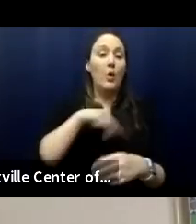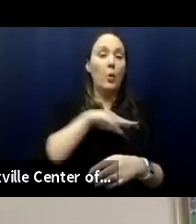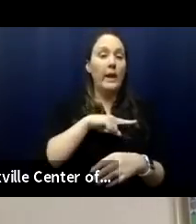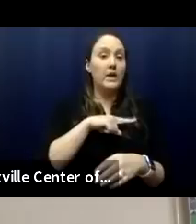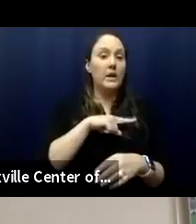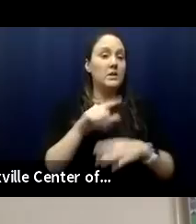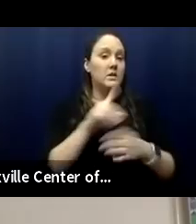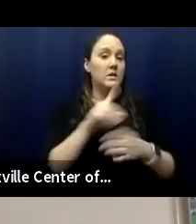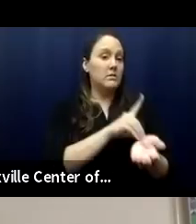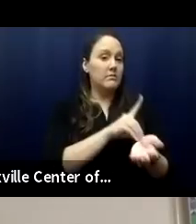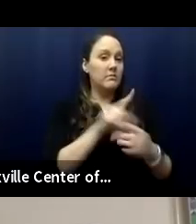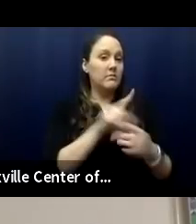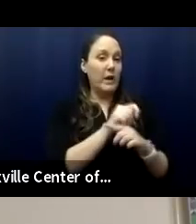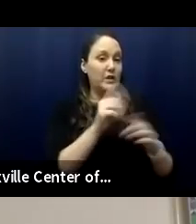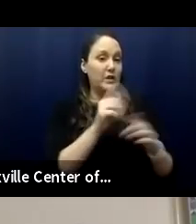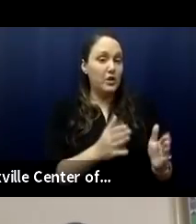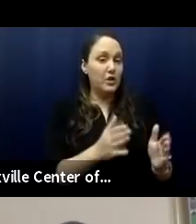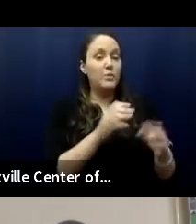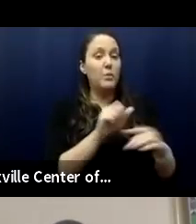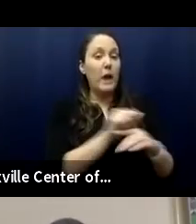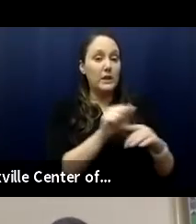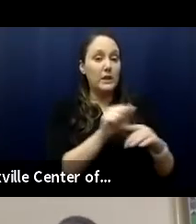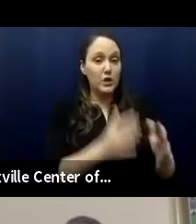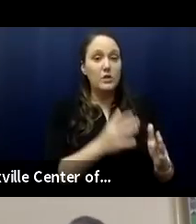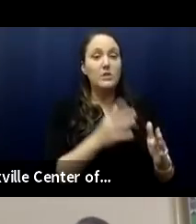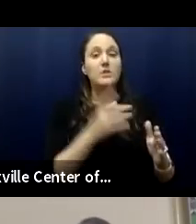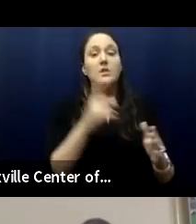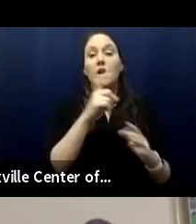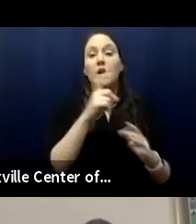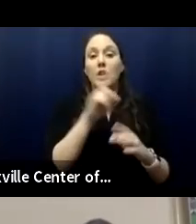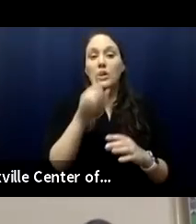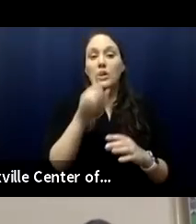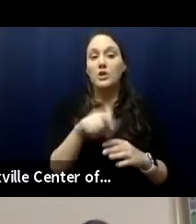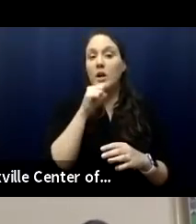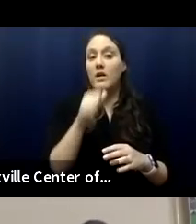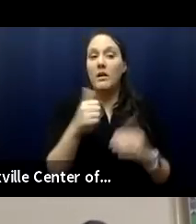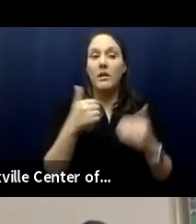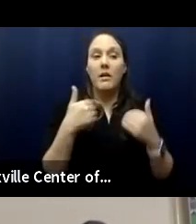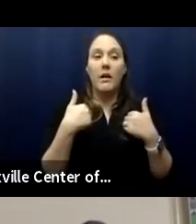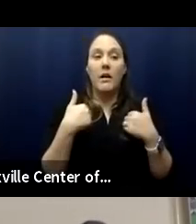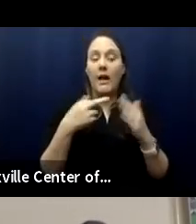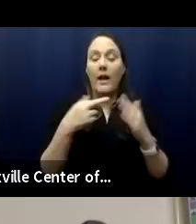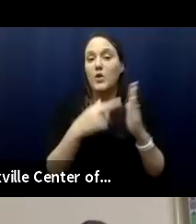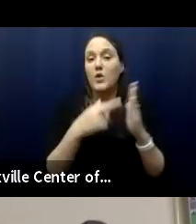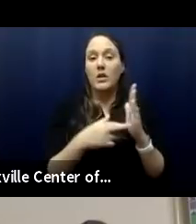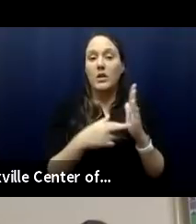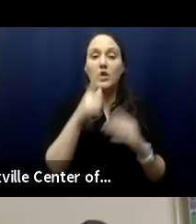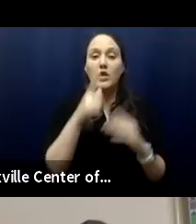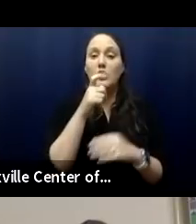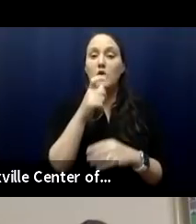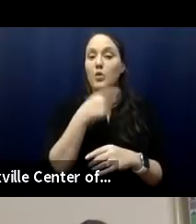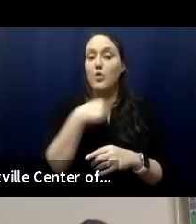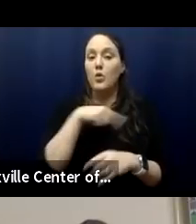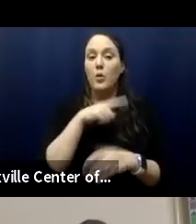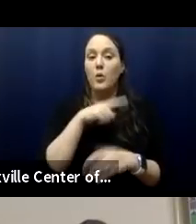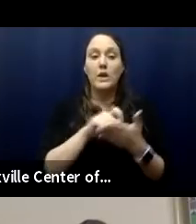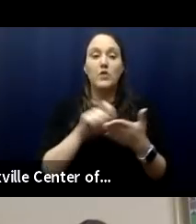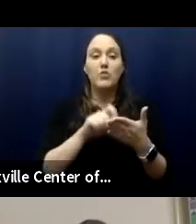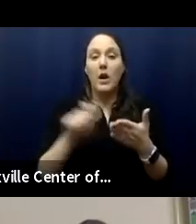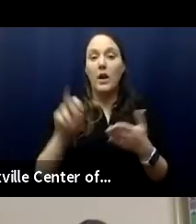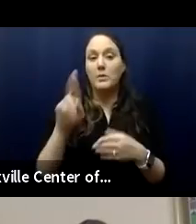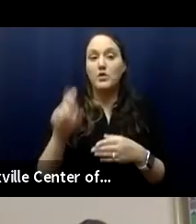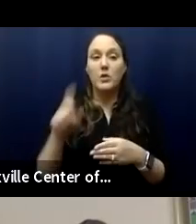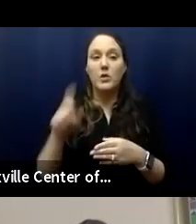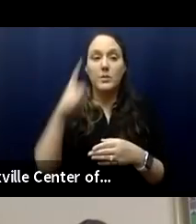should not have any regulation on for whom we write prescriptions for opioids,